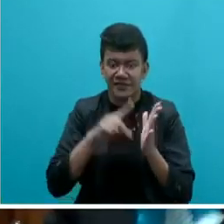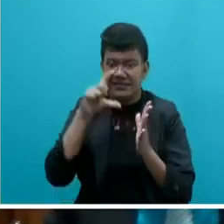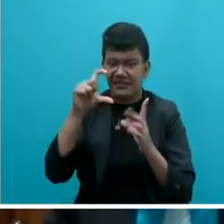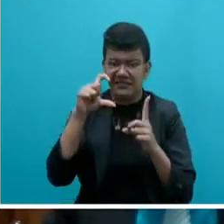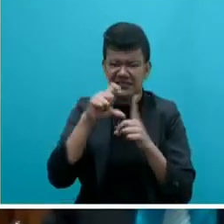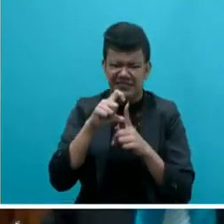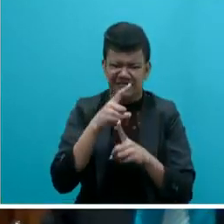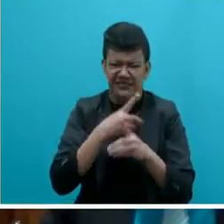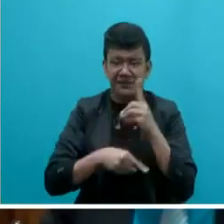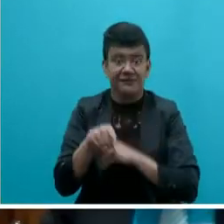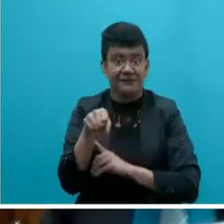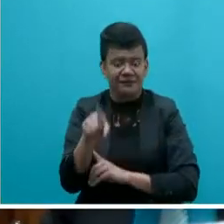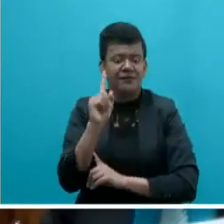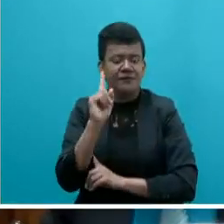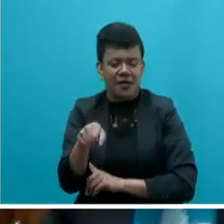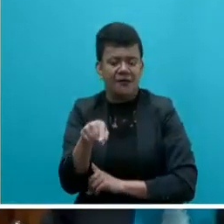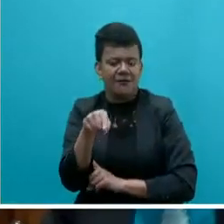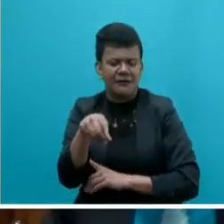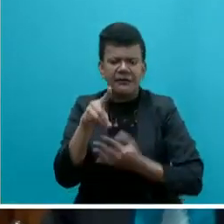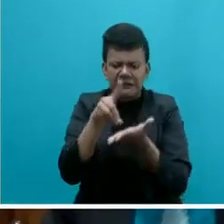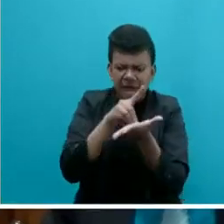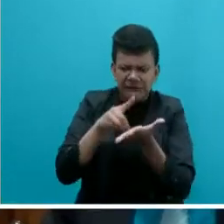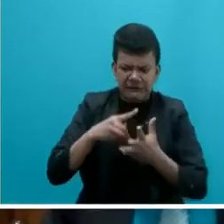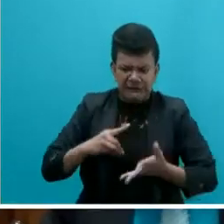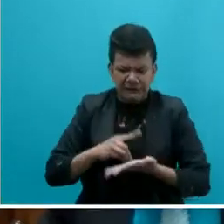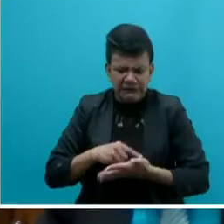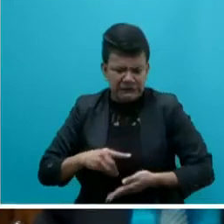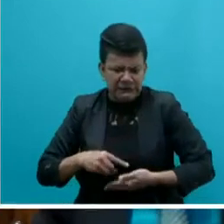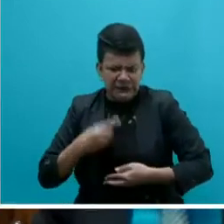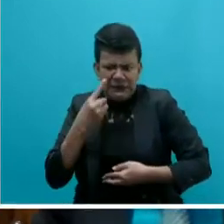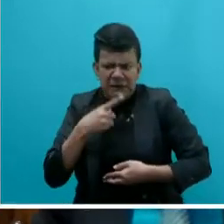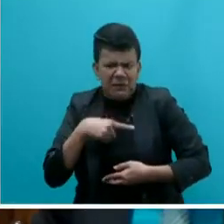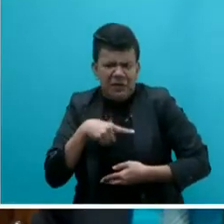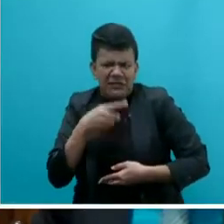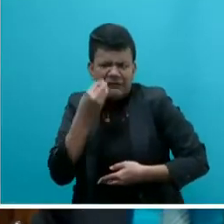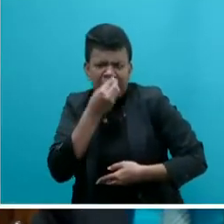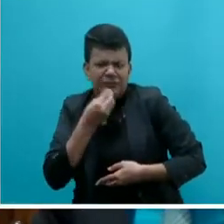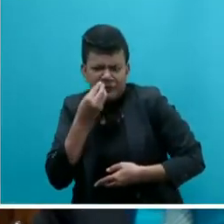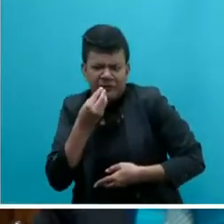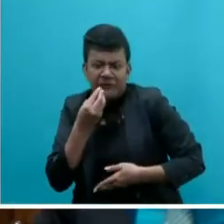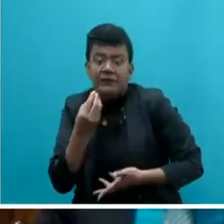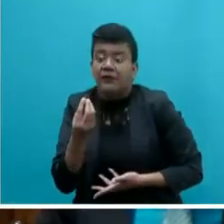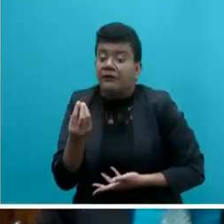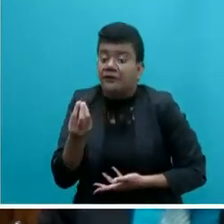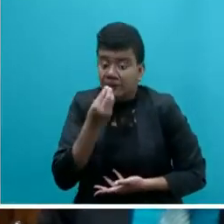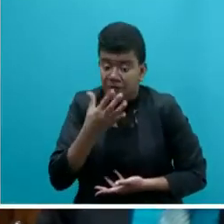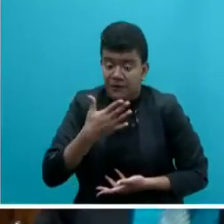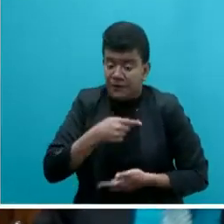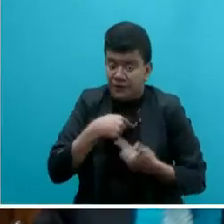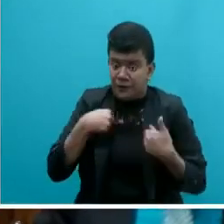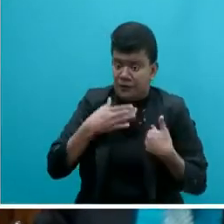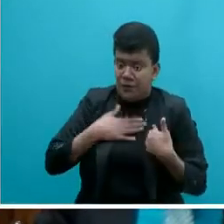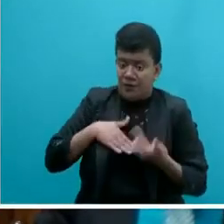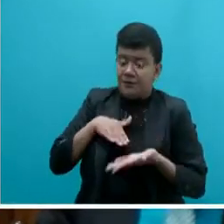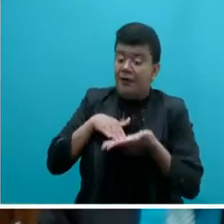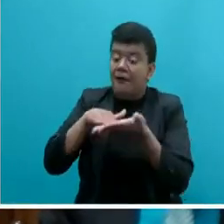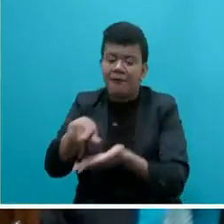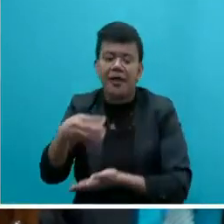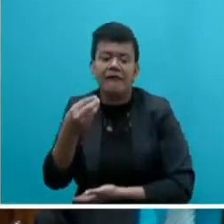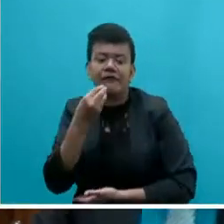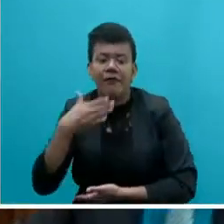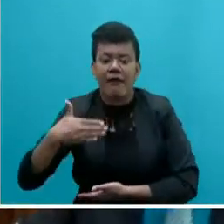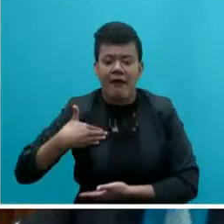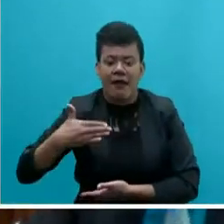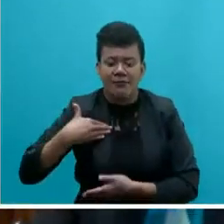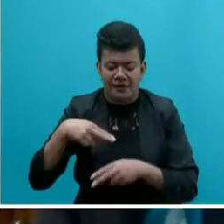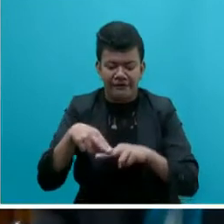As such, the inclusion of more local fruits in the daily diet of Fijians will help the health status of general population. Honourable Speaker, most